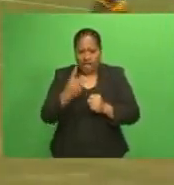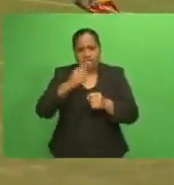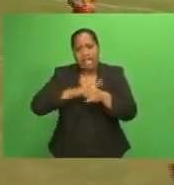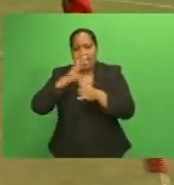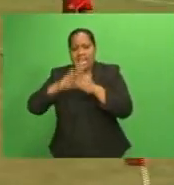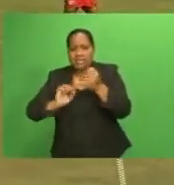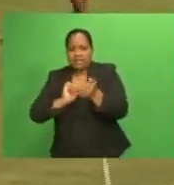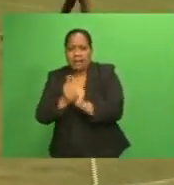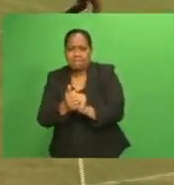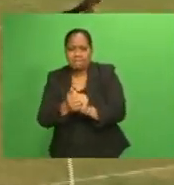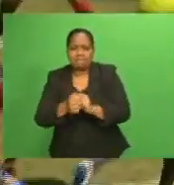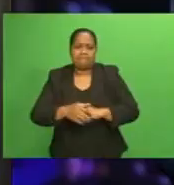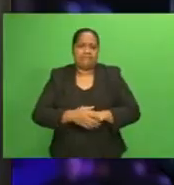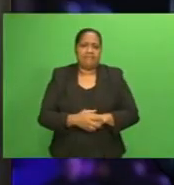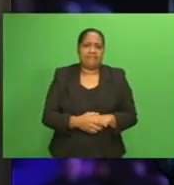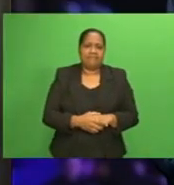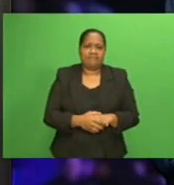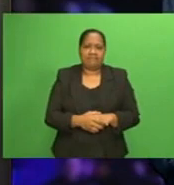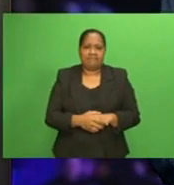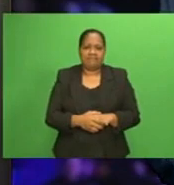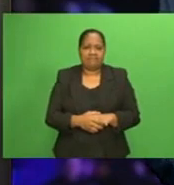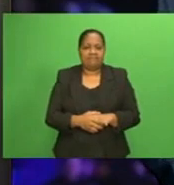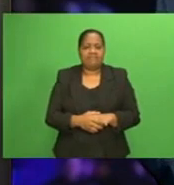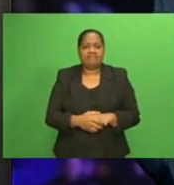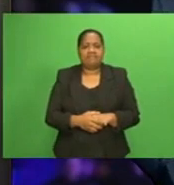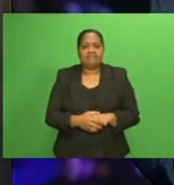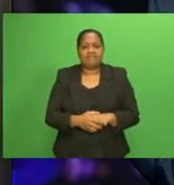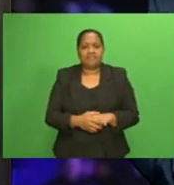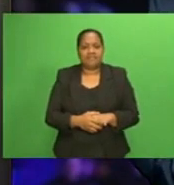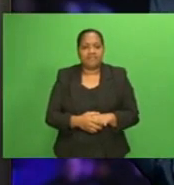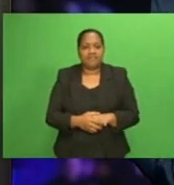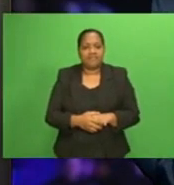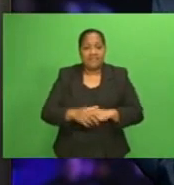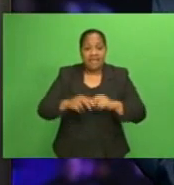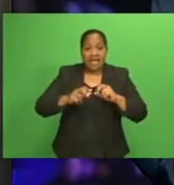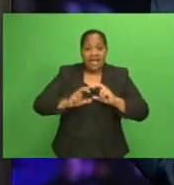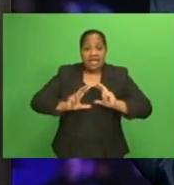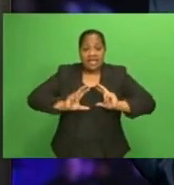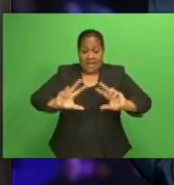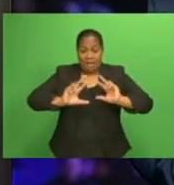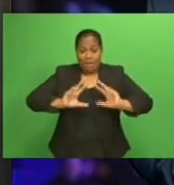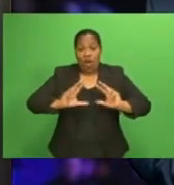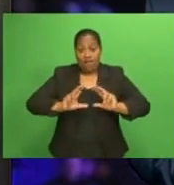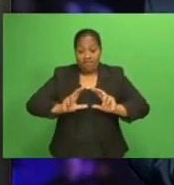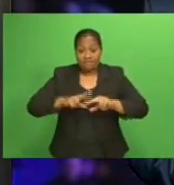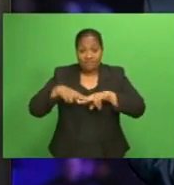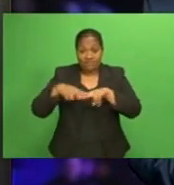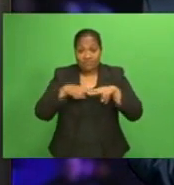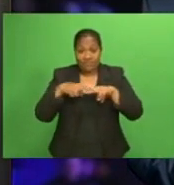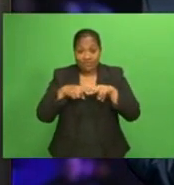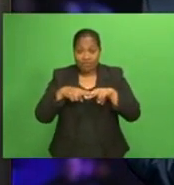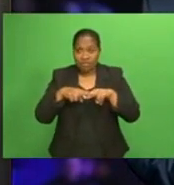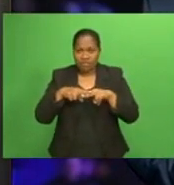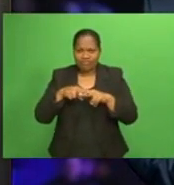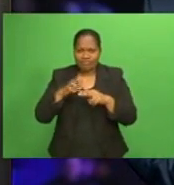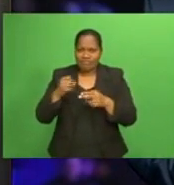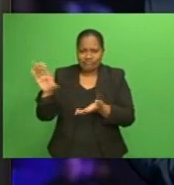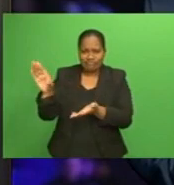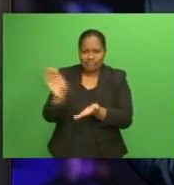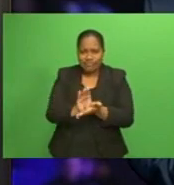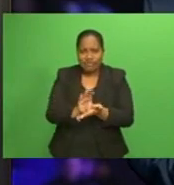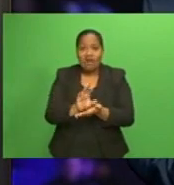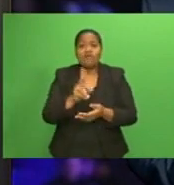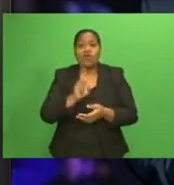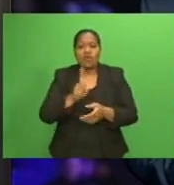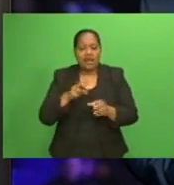Carleni Tavi, FBC Sports. Netball Fiji hopes to get enough funds to host the 2021 National